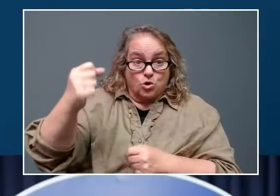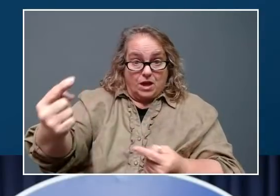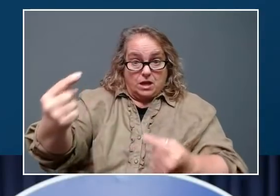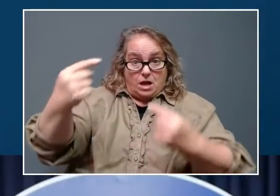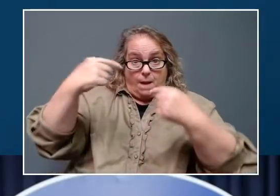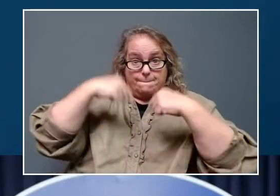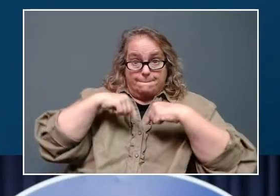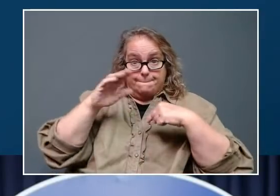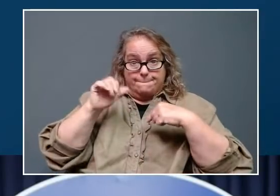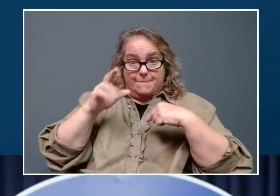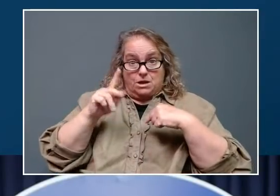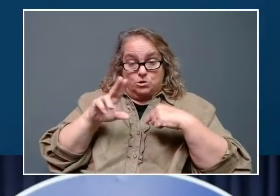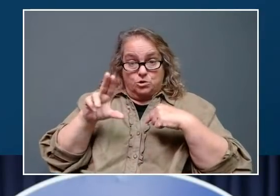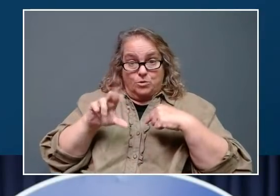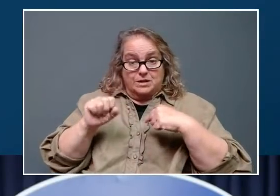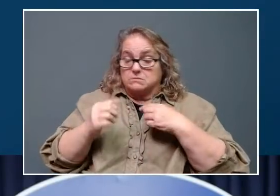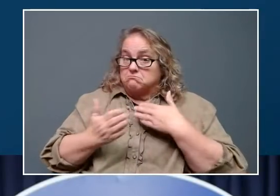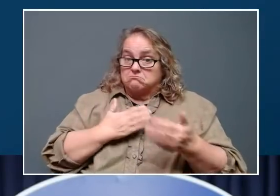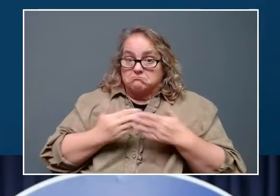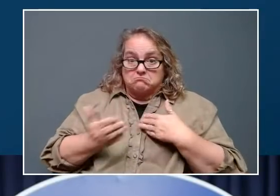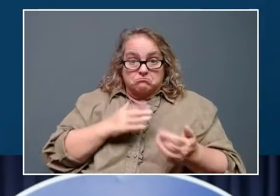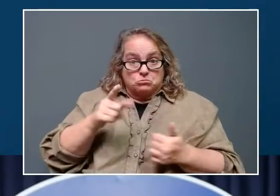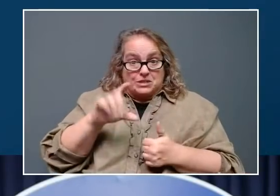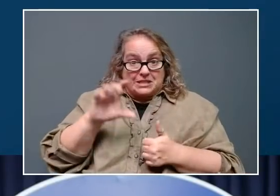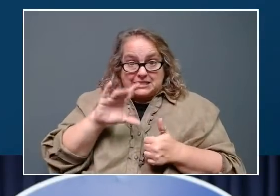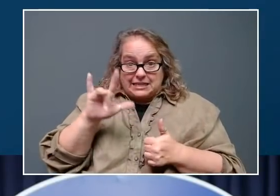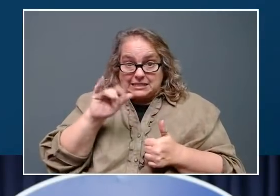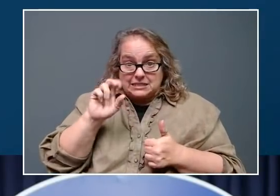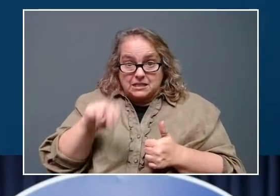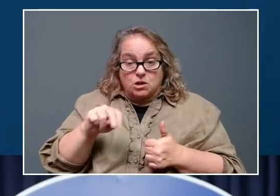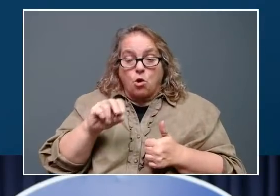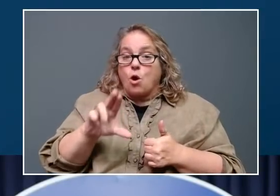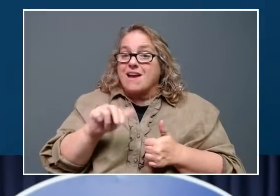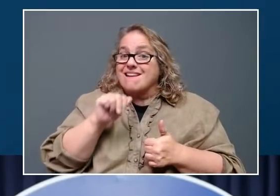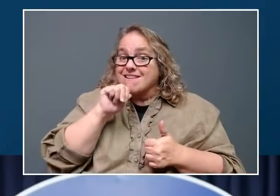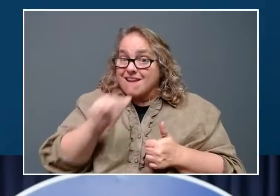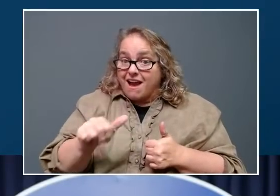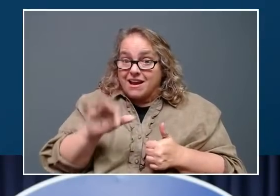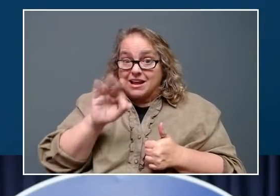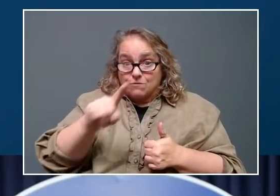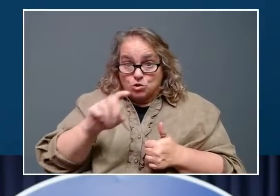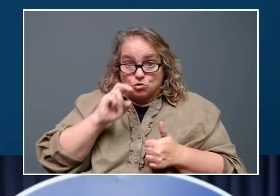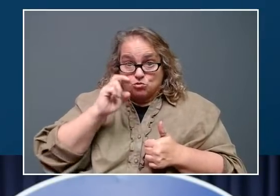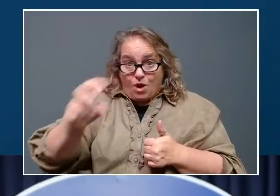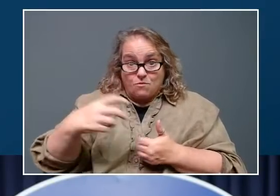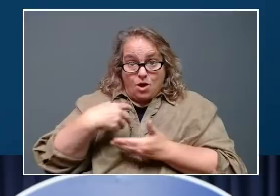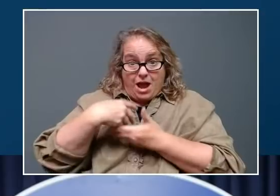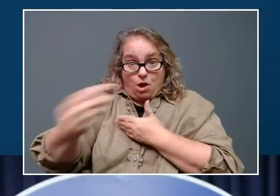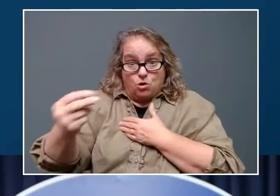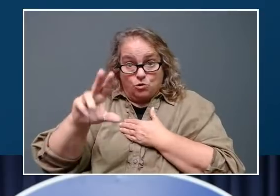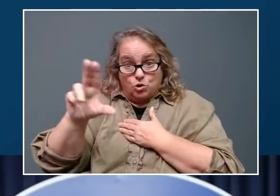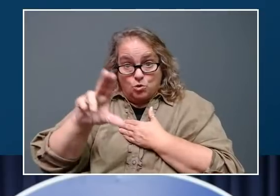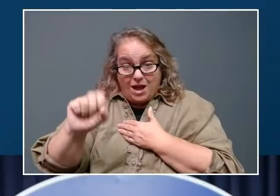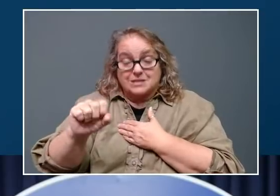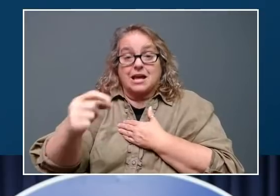doesn't matter if you are a citizen or not. If you travel outside the United States and you are coming back, you are